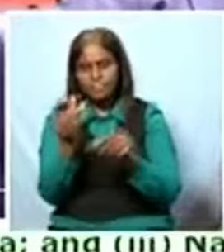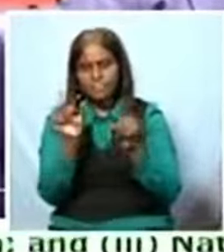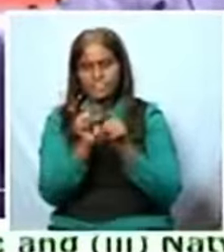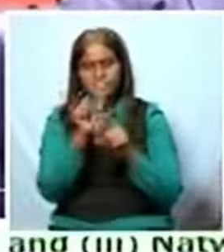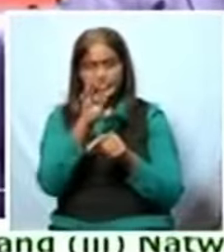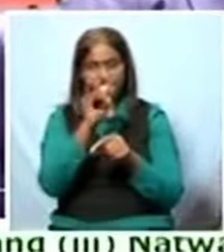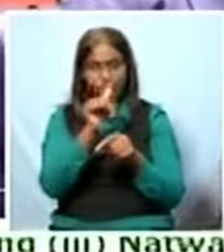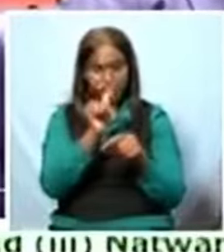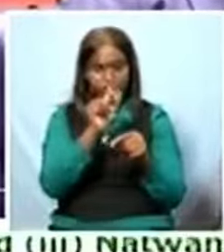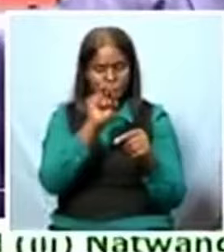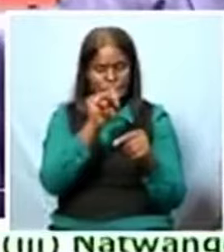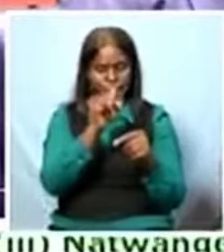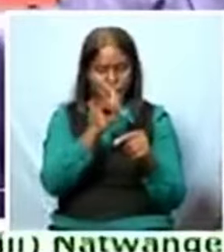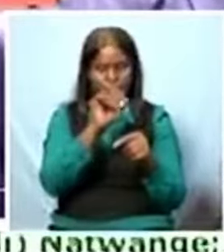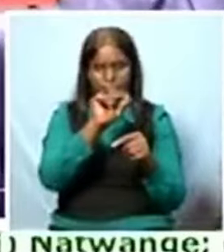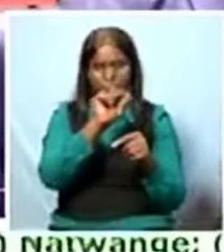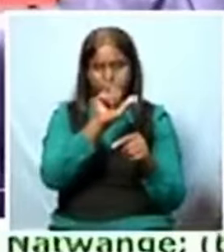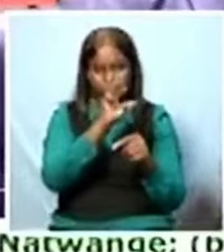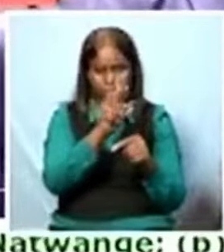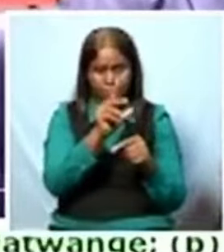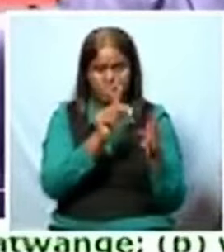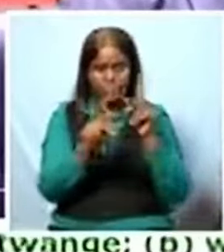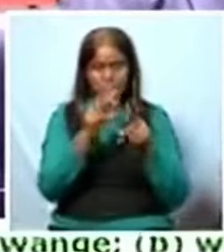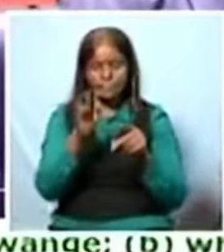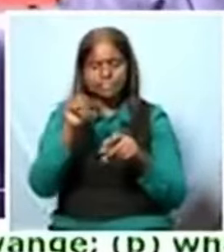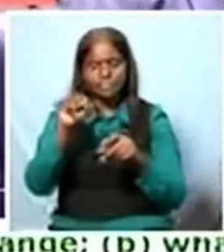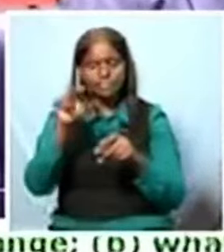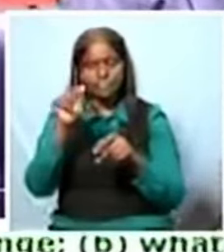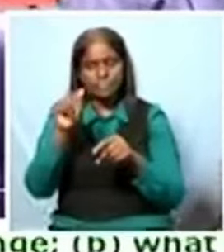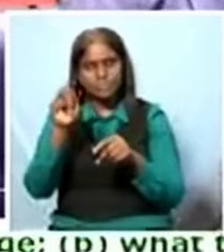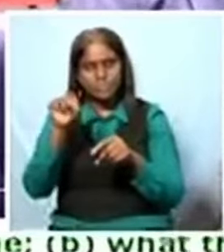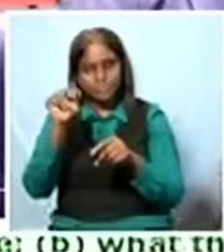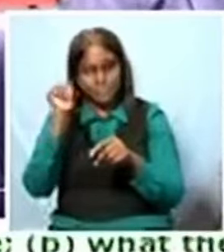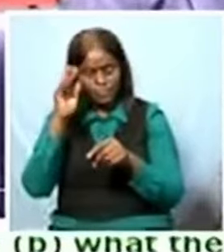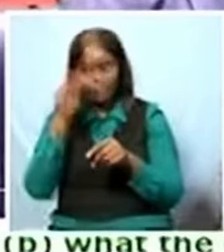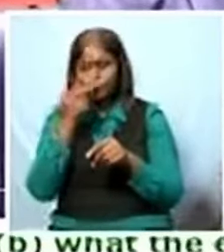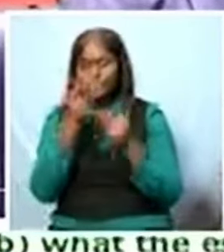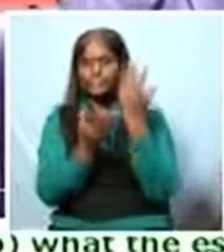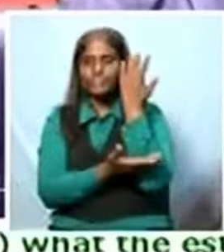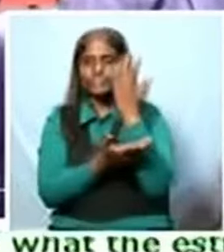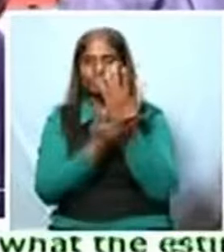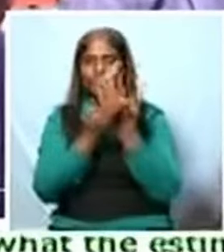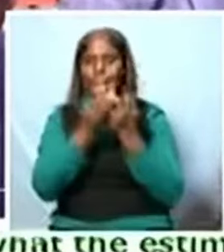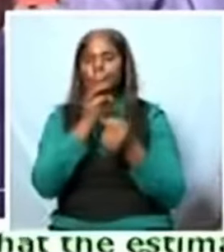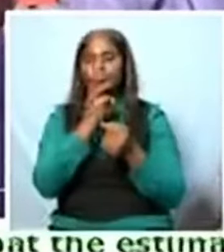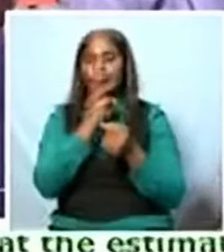May 2026, the people of Nkana will see improved water supply.